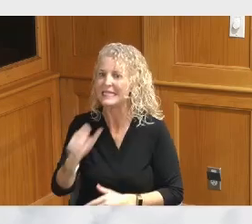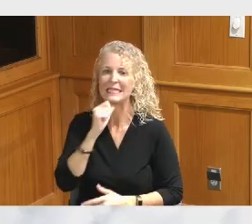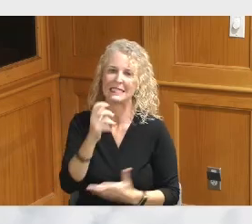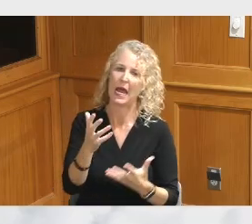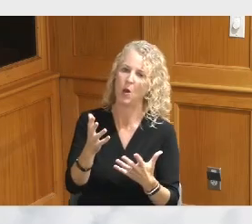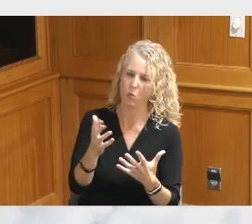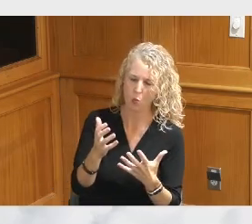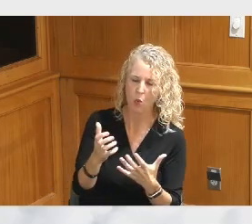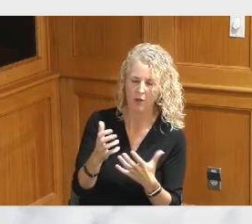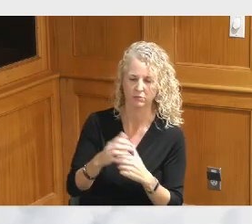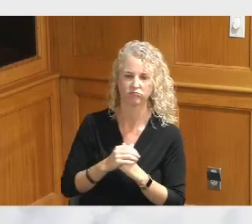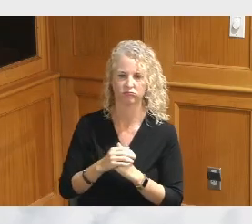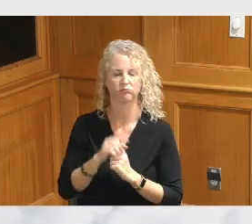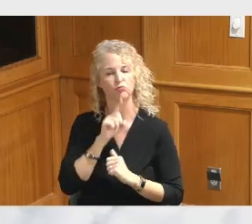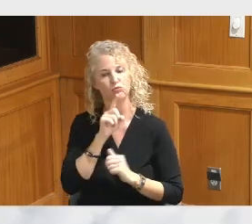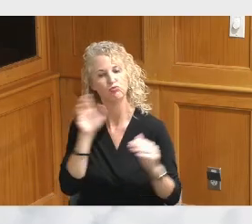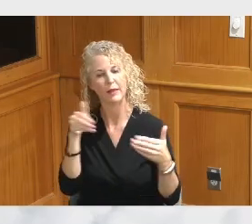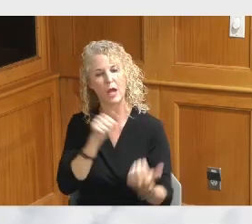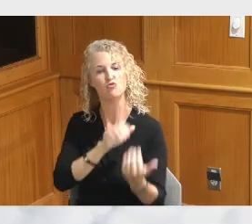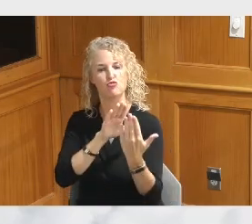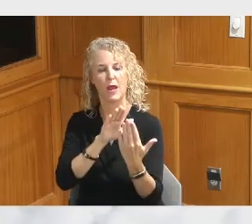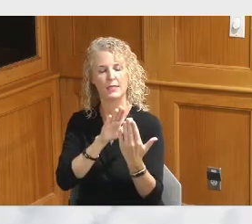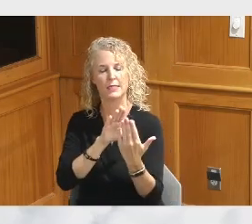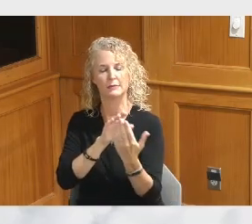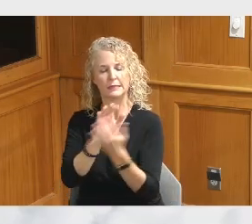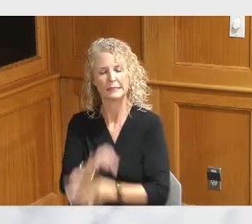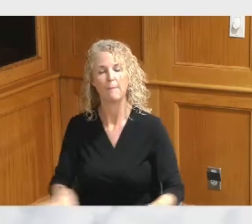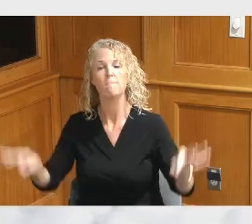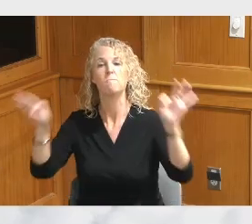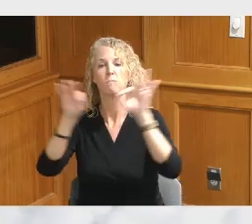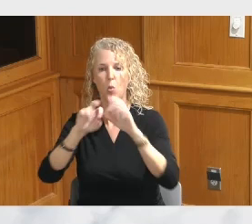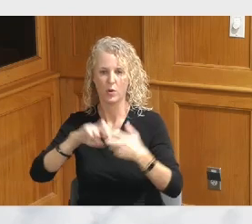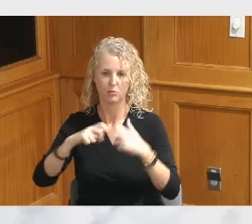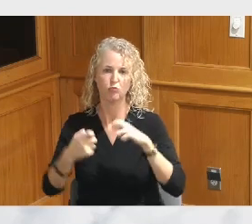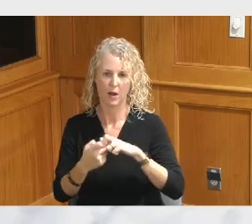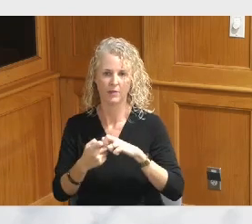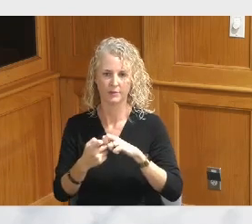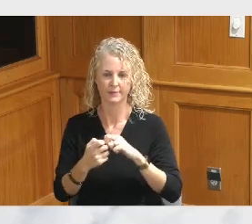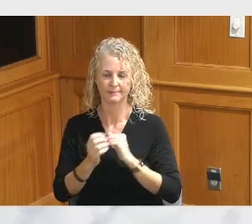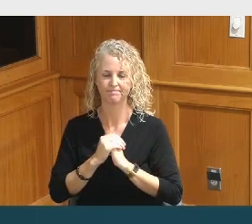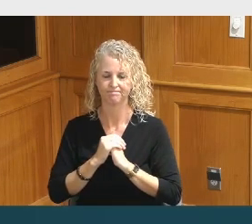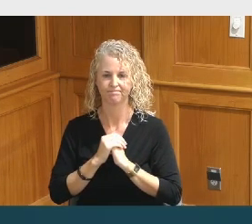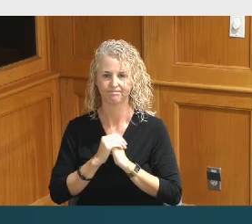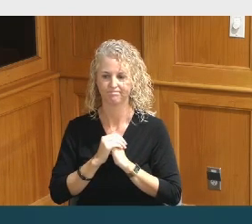home to make sure that we're really addressing and preserving the property.